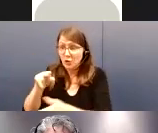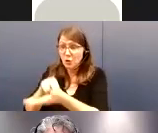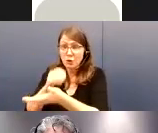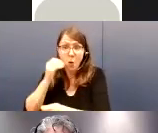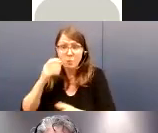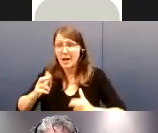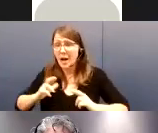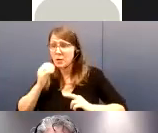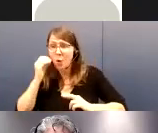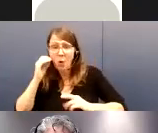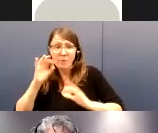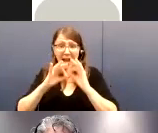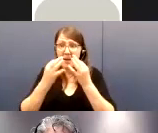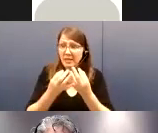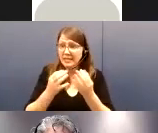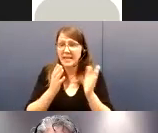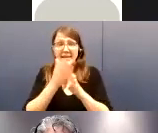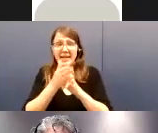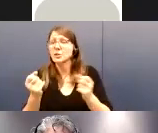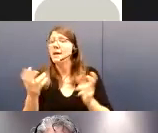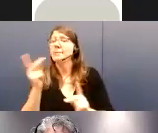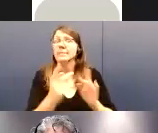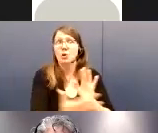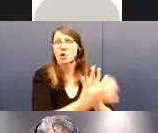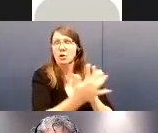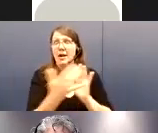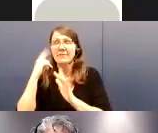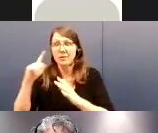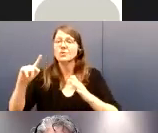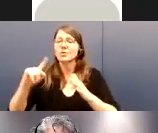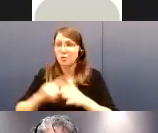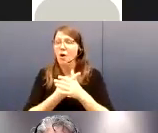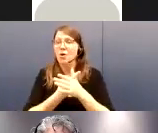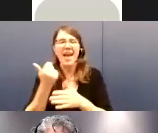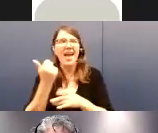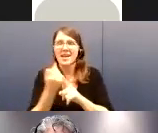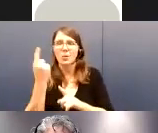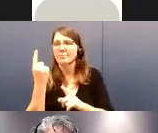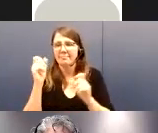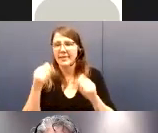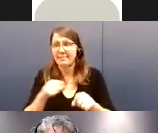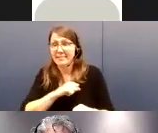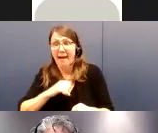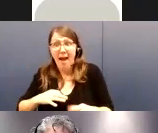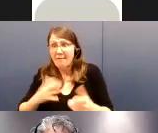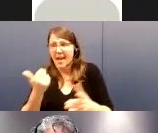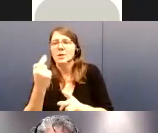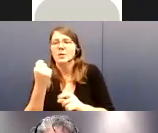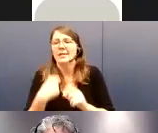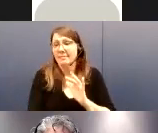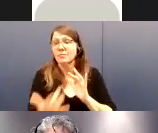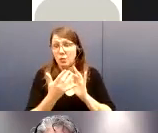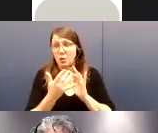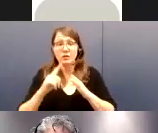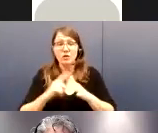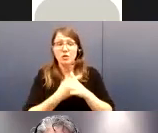family members, neighbors. It doesn't matter who starts it. It matters how we go forward, right? So it's whether the invitation comes from me in